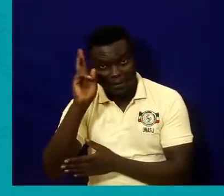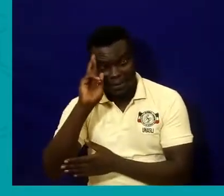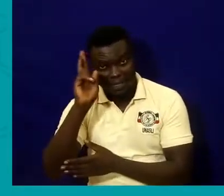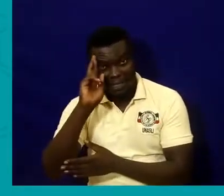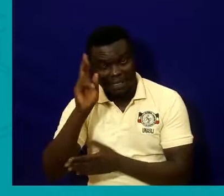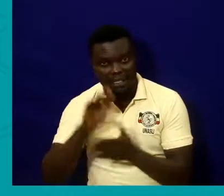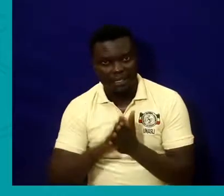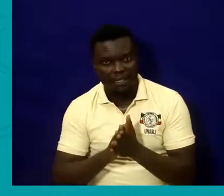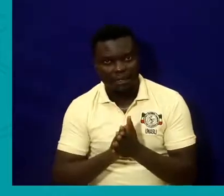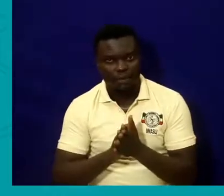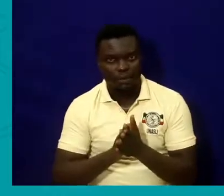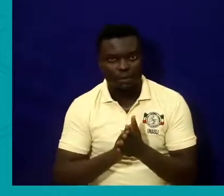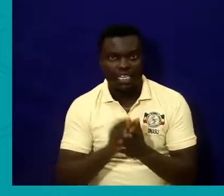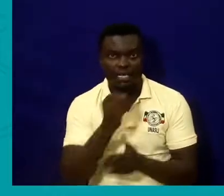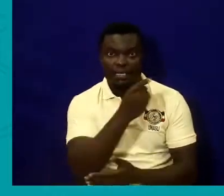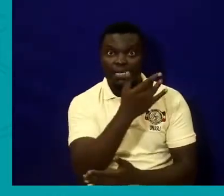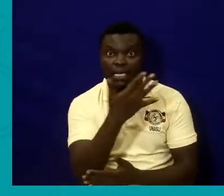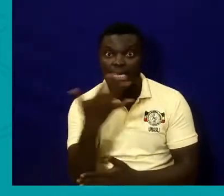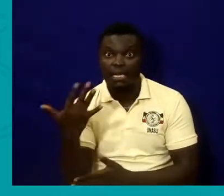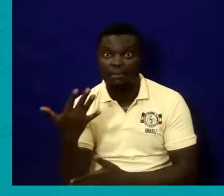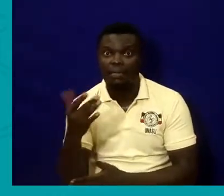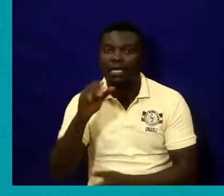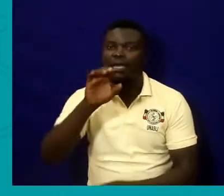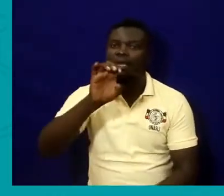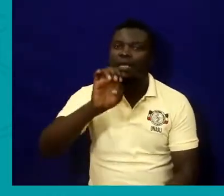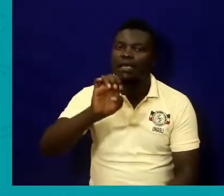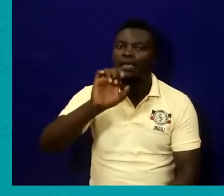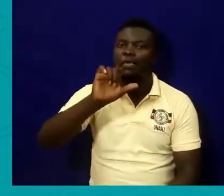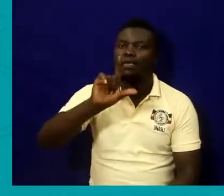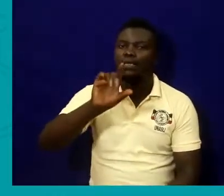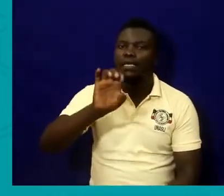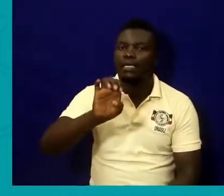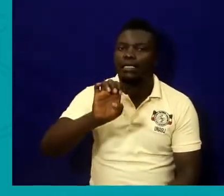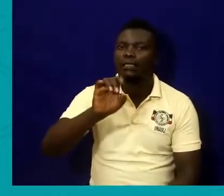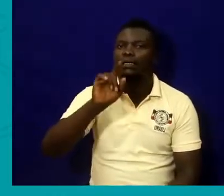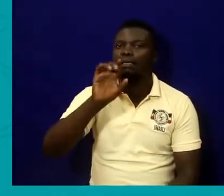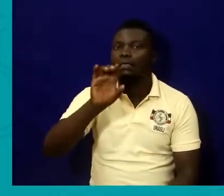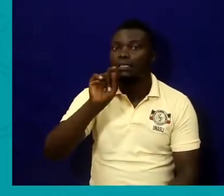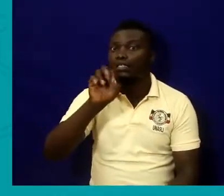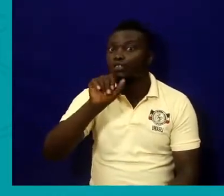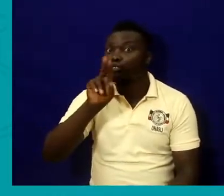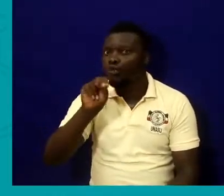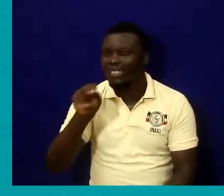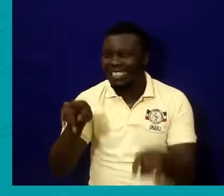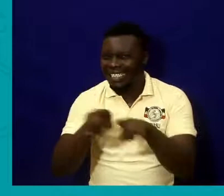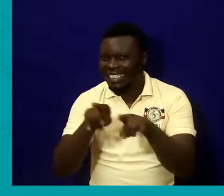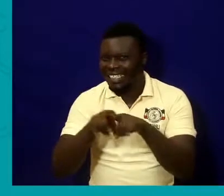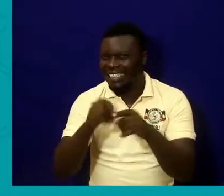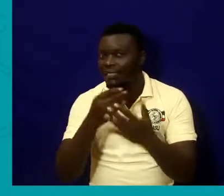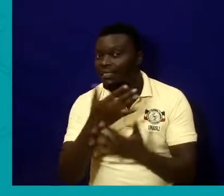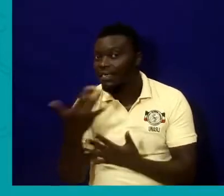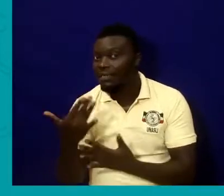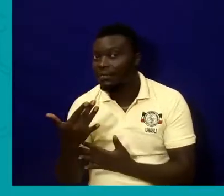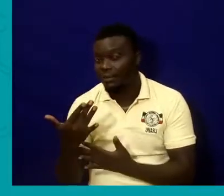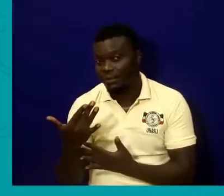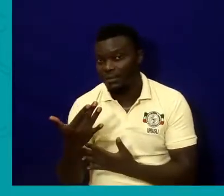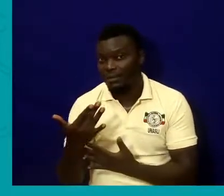Remember that the number of electrons is equal to the number of protons,